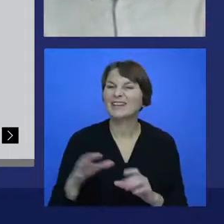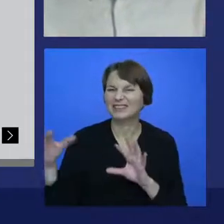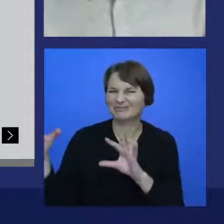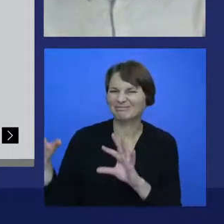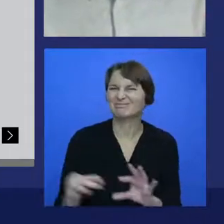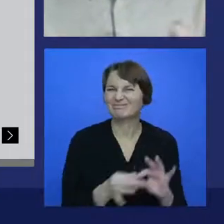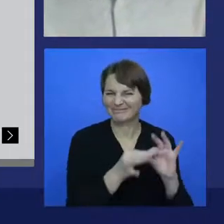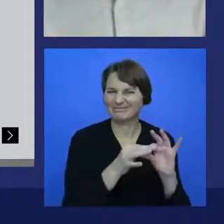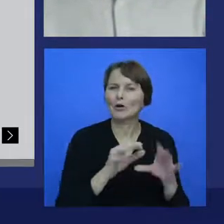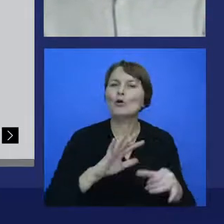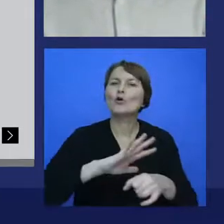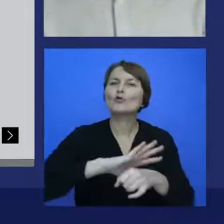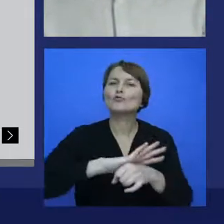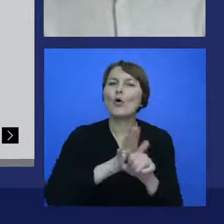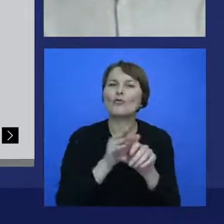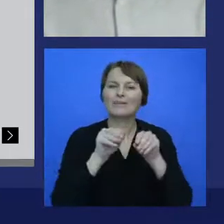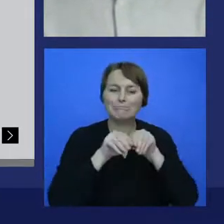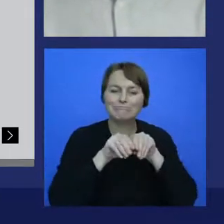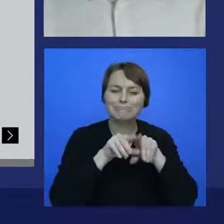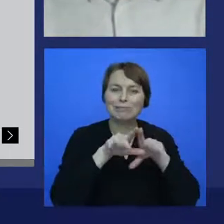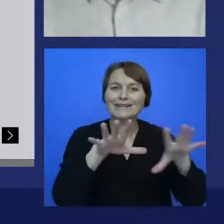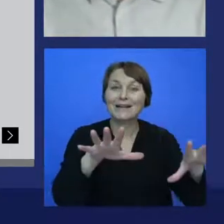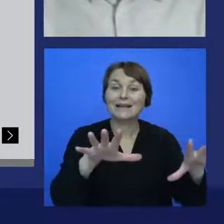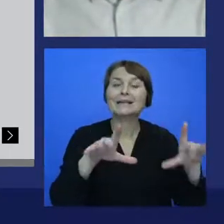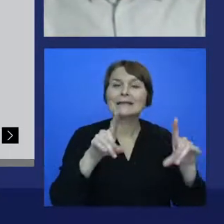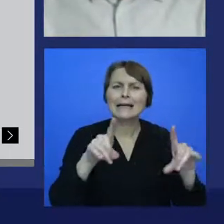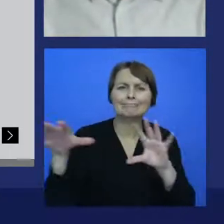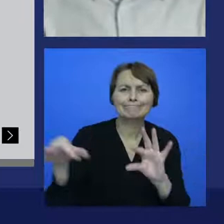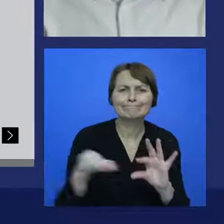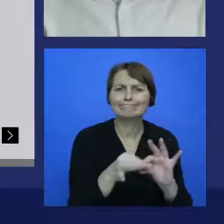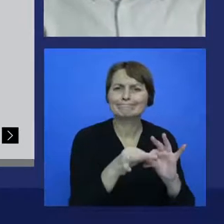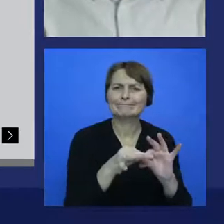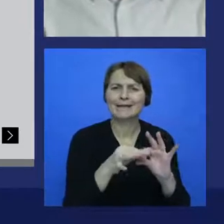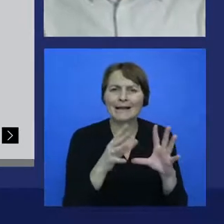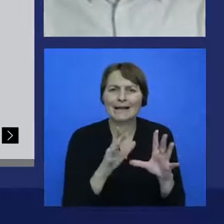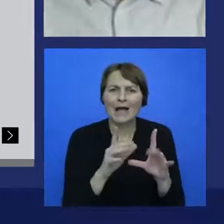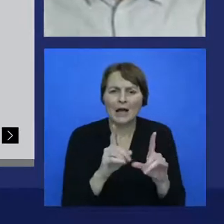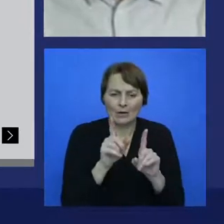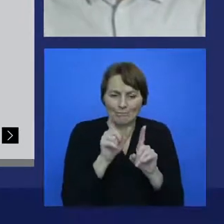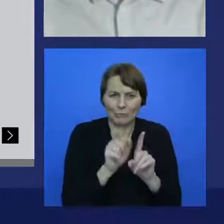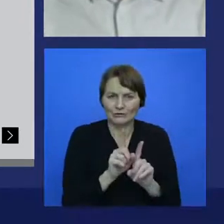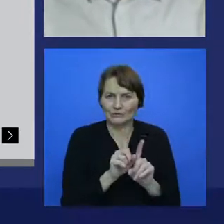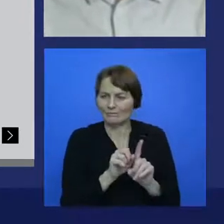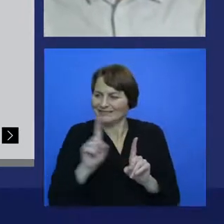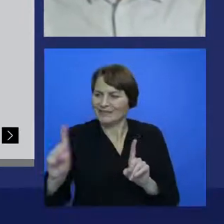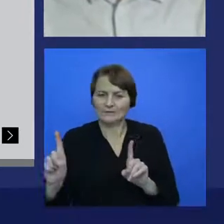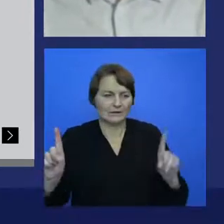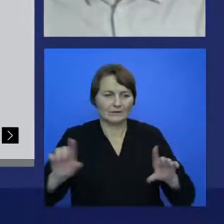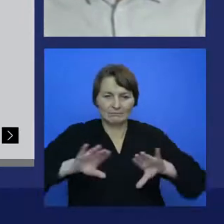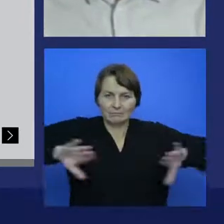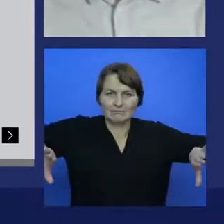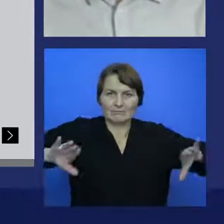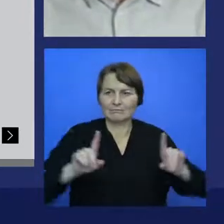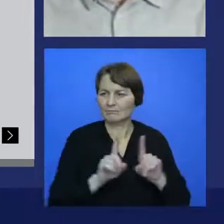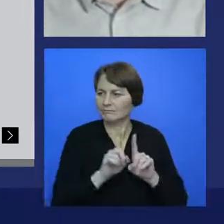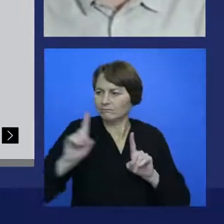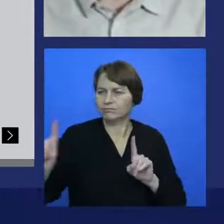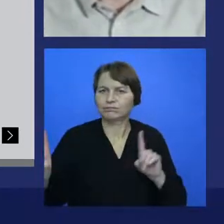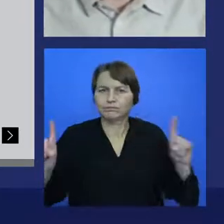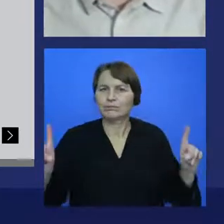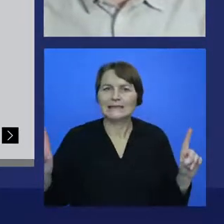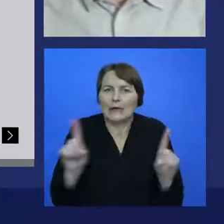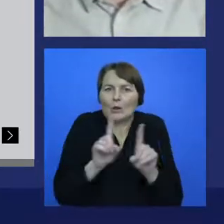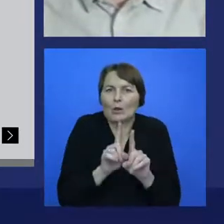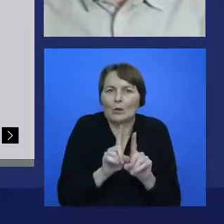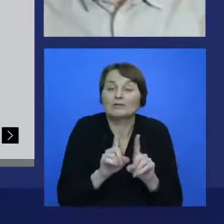this for physical distancing, but we could also use it for actually linking up with our colleagues and using and interacting in digital spaces as